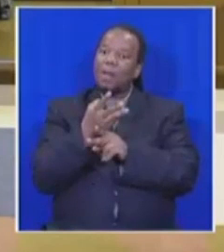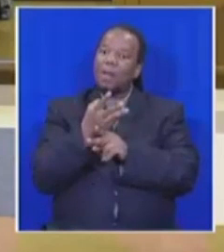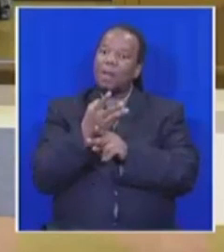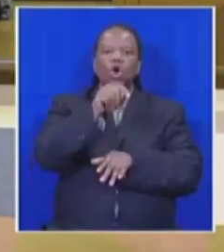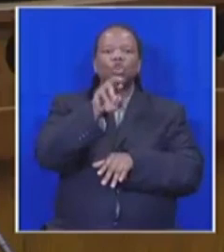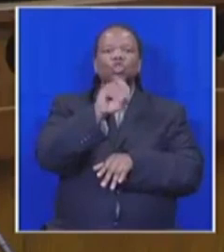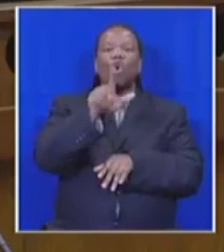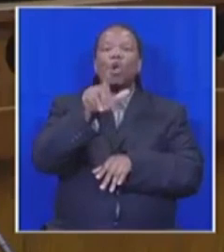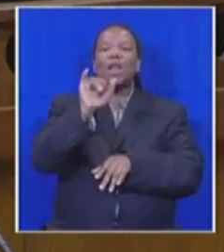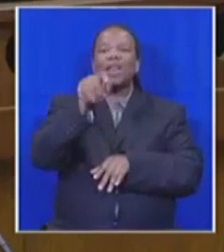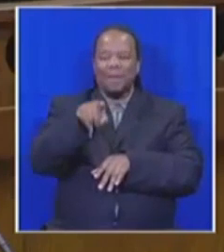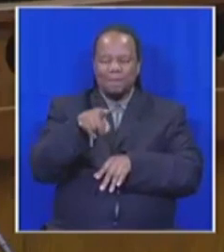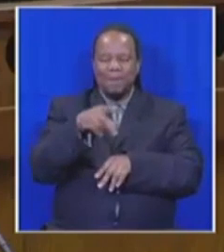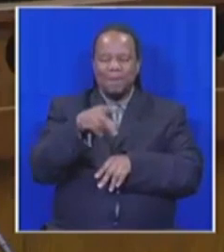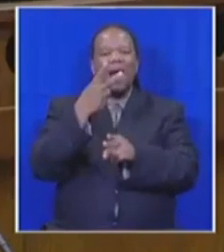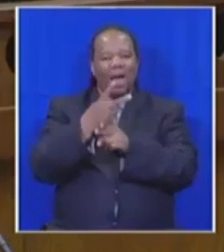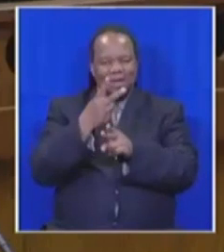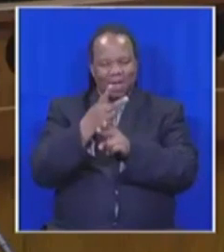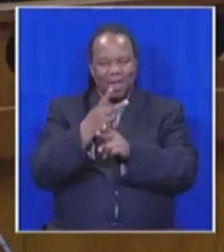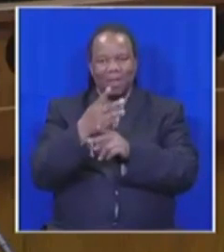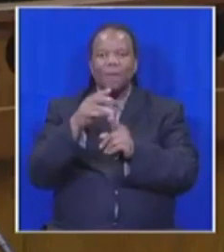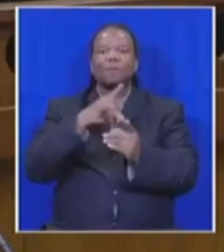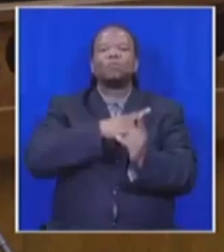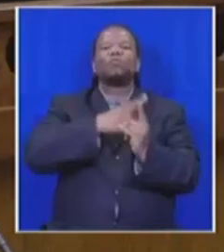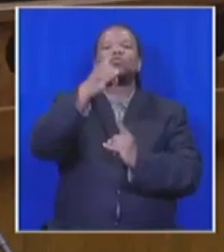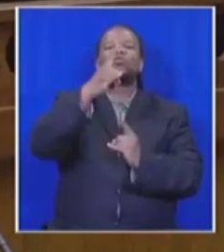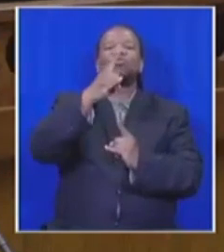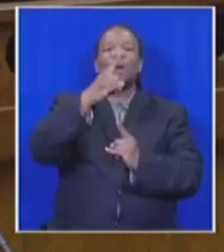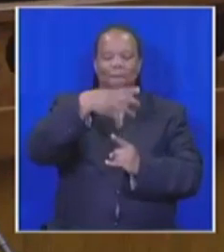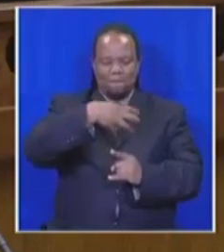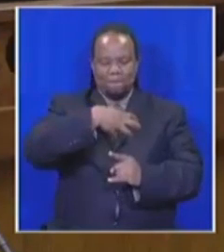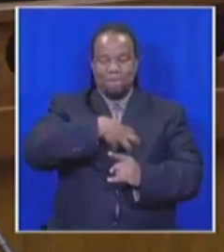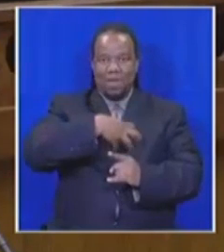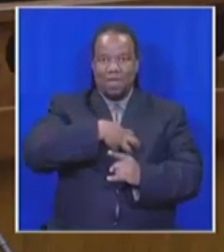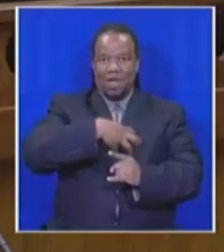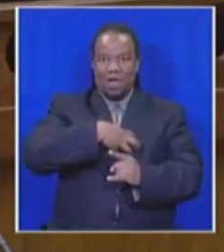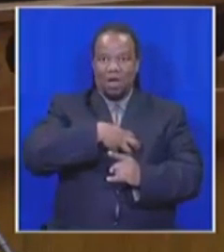was elected unopposed as Mayor of Nelson Mandela Bay.